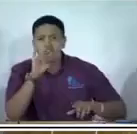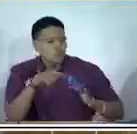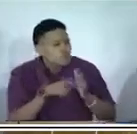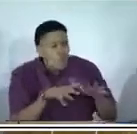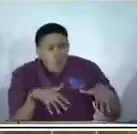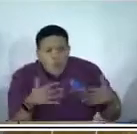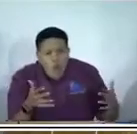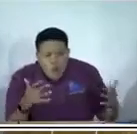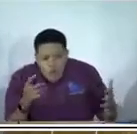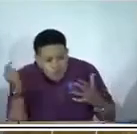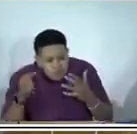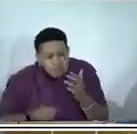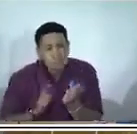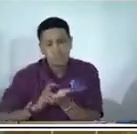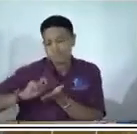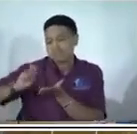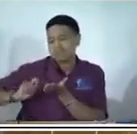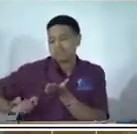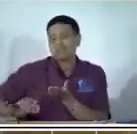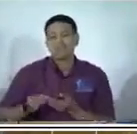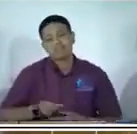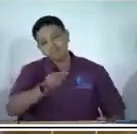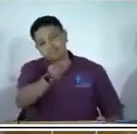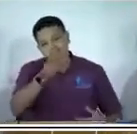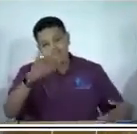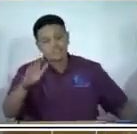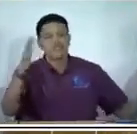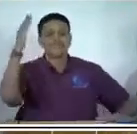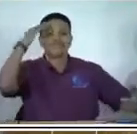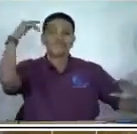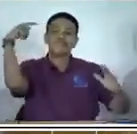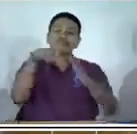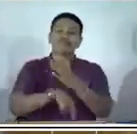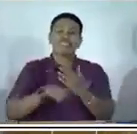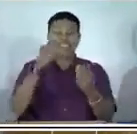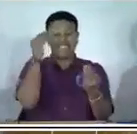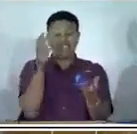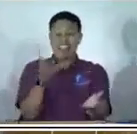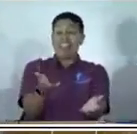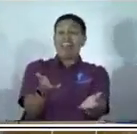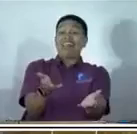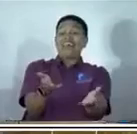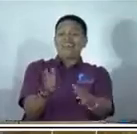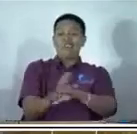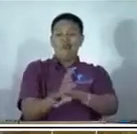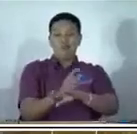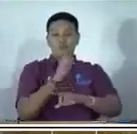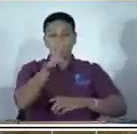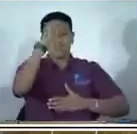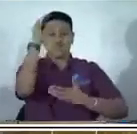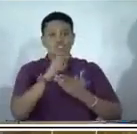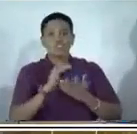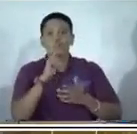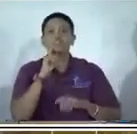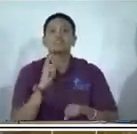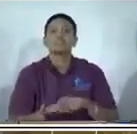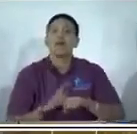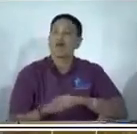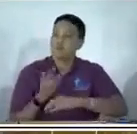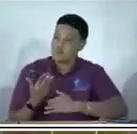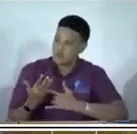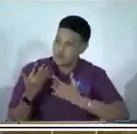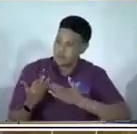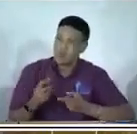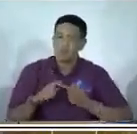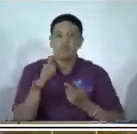be able to prescribe, having assessed you in a much more efficient way. It's about reduction of transaction time and cost